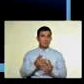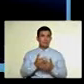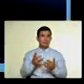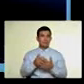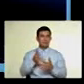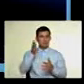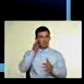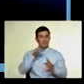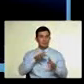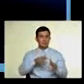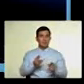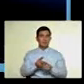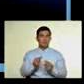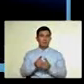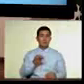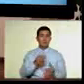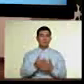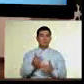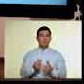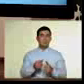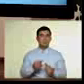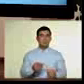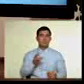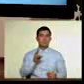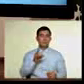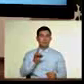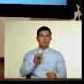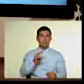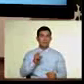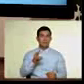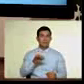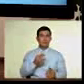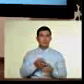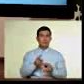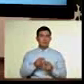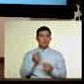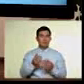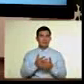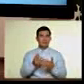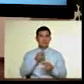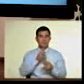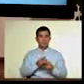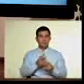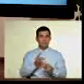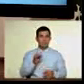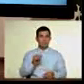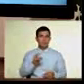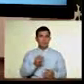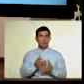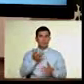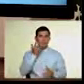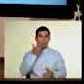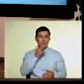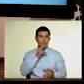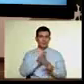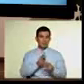dengiz sayozliklarida ham ko'p bo'ladi. Rudali mineral boyliklarga temir rudalari hamda rangli